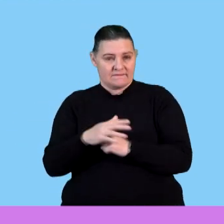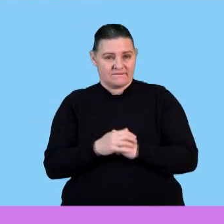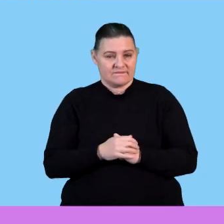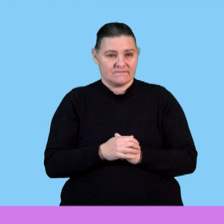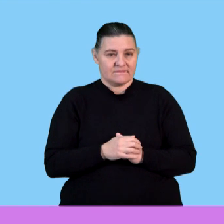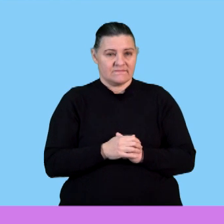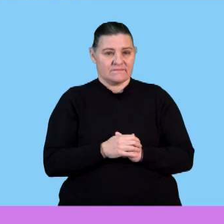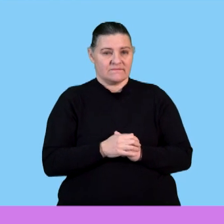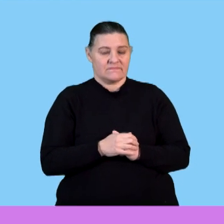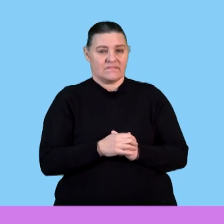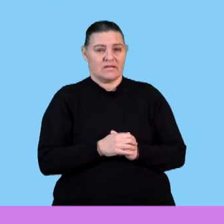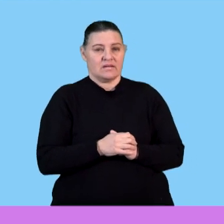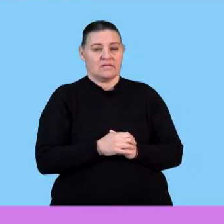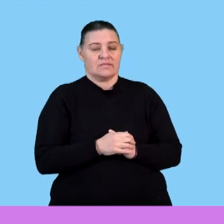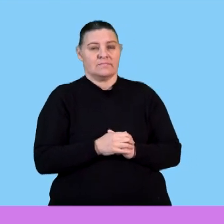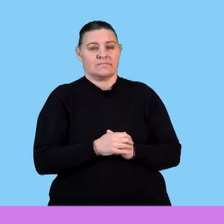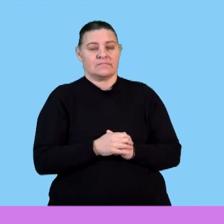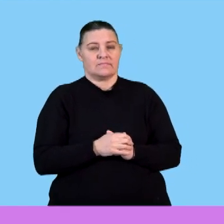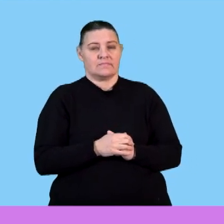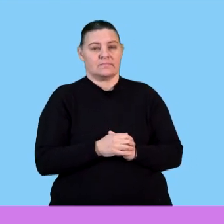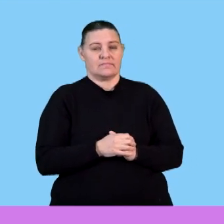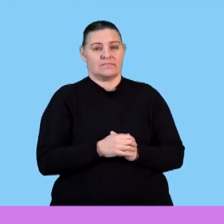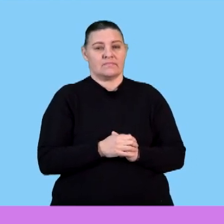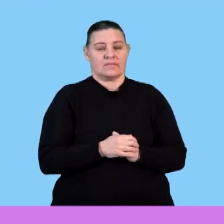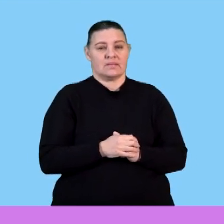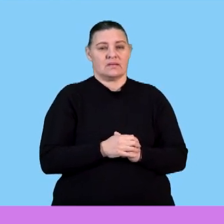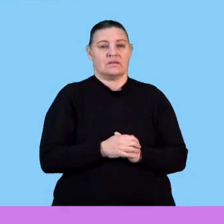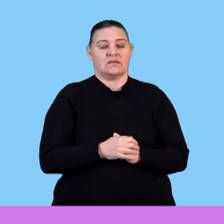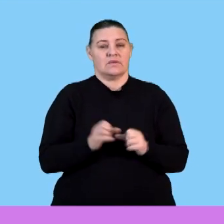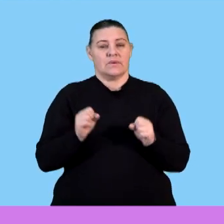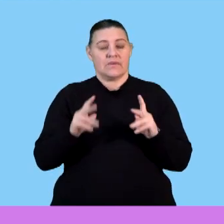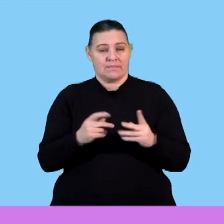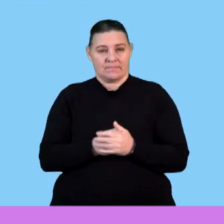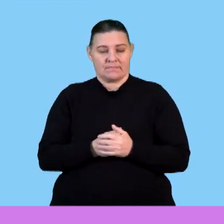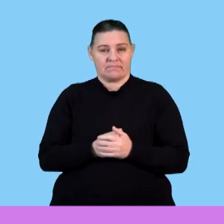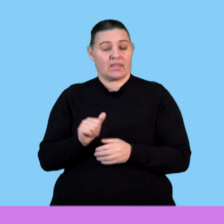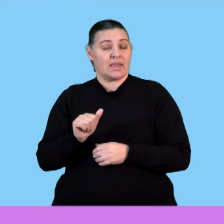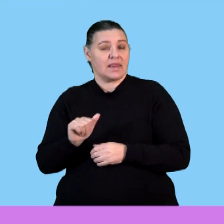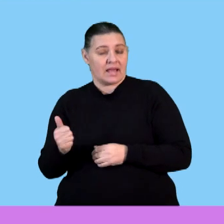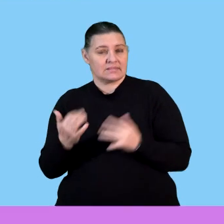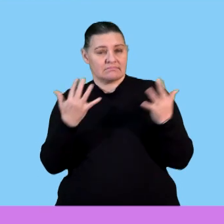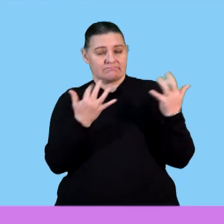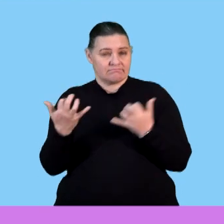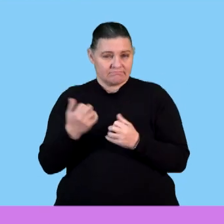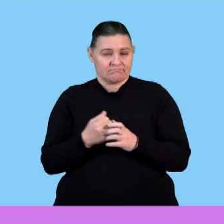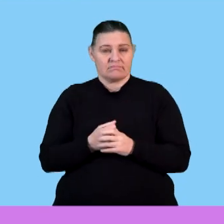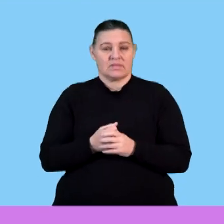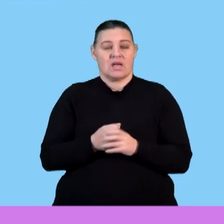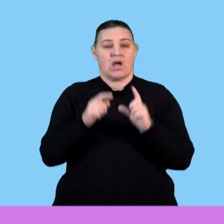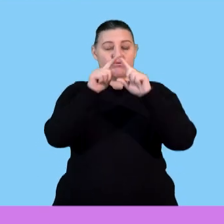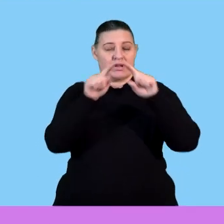Now we can find the area. All right. Area for triangle, half